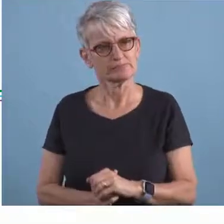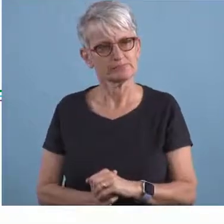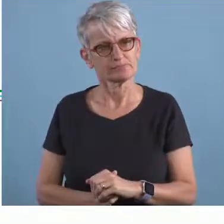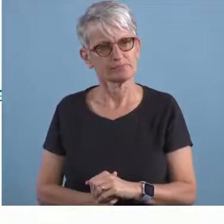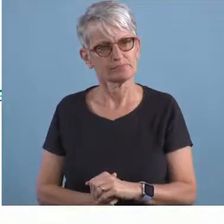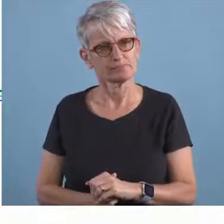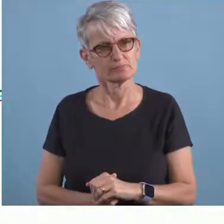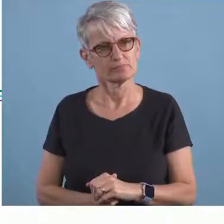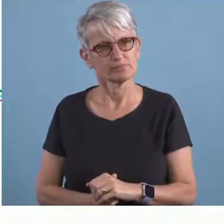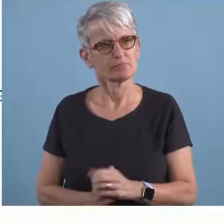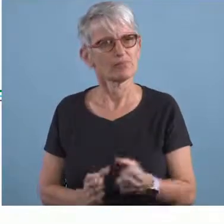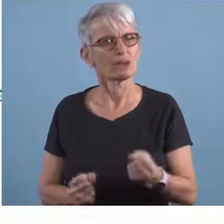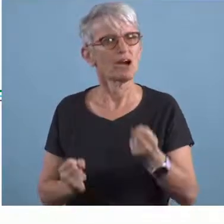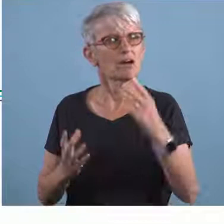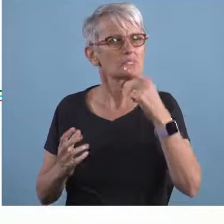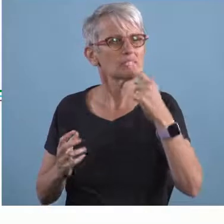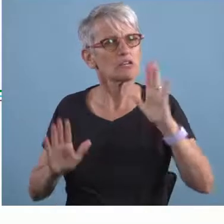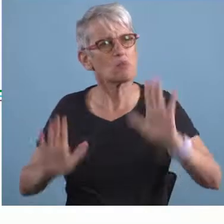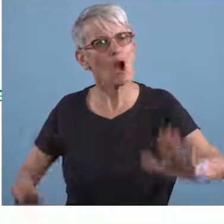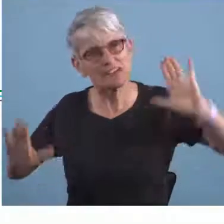How many said it was wonderful?